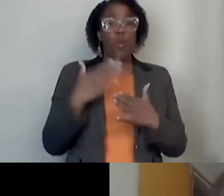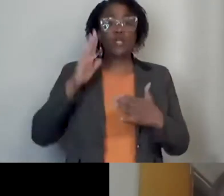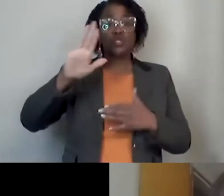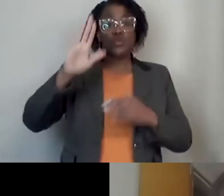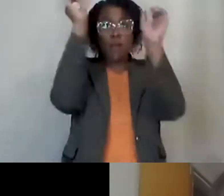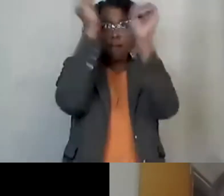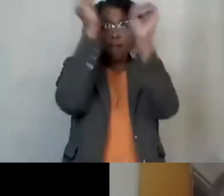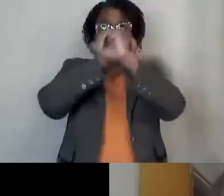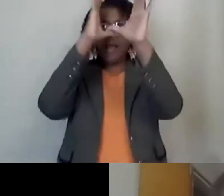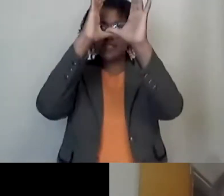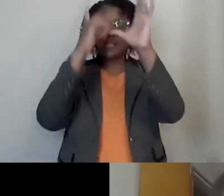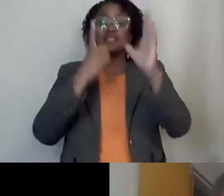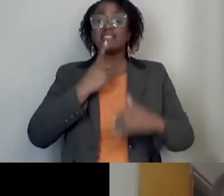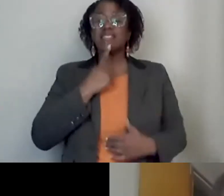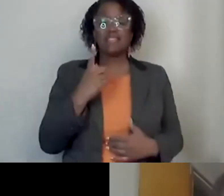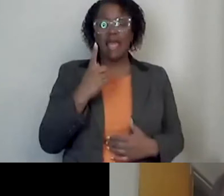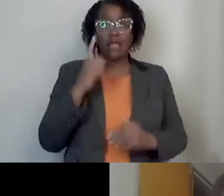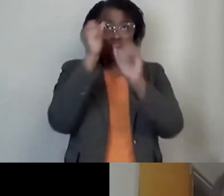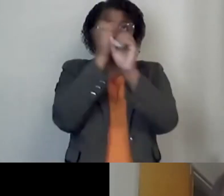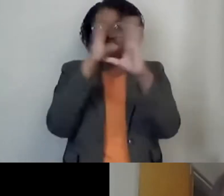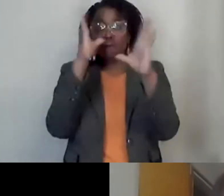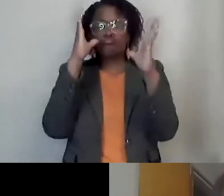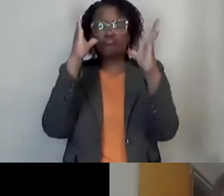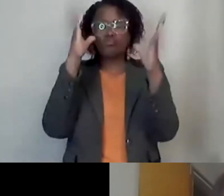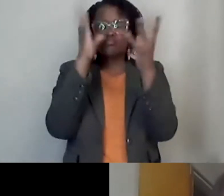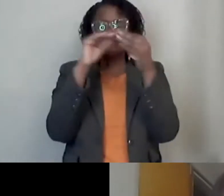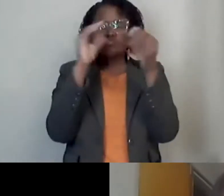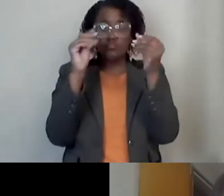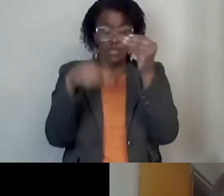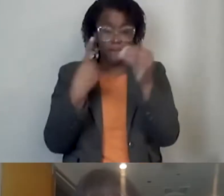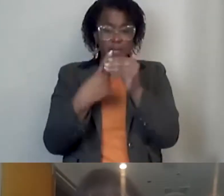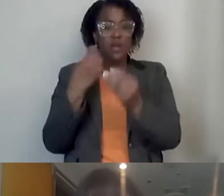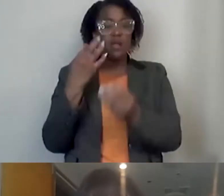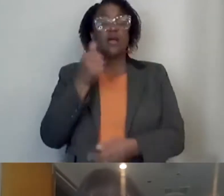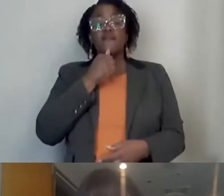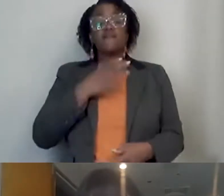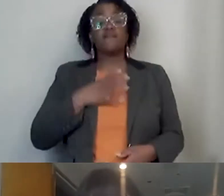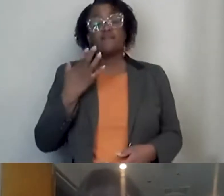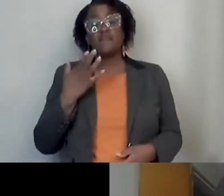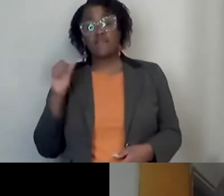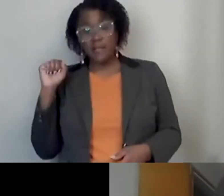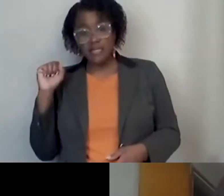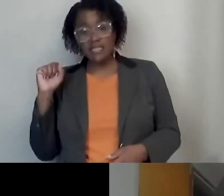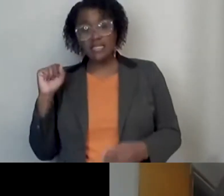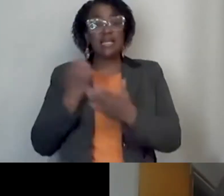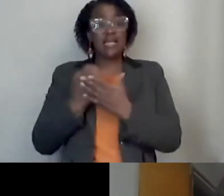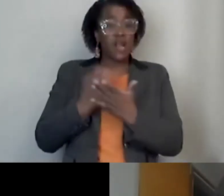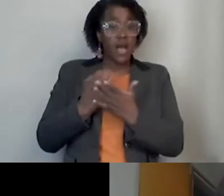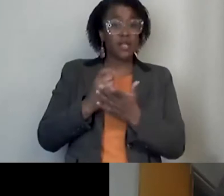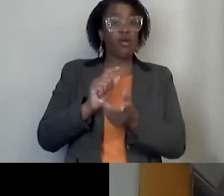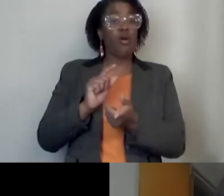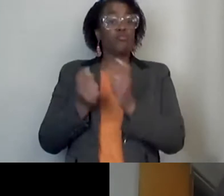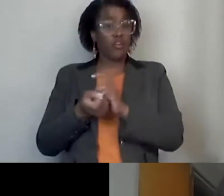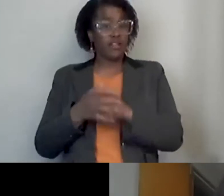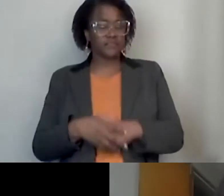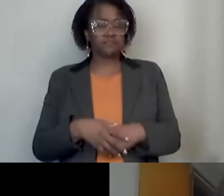imagination say and bring to you for a feminist economic alternative? You have one sentence, and I